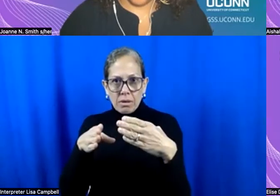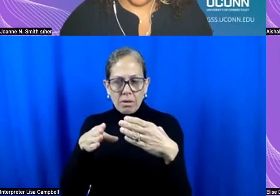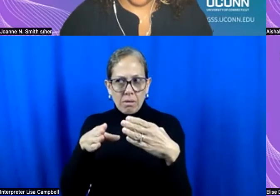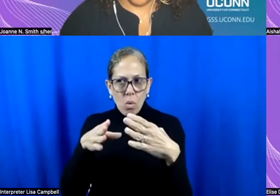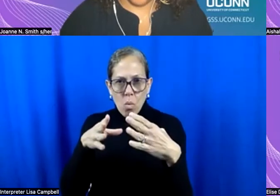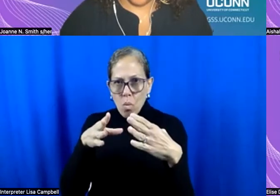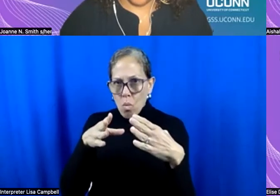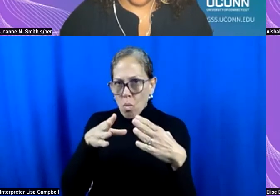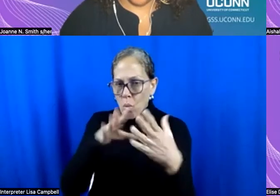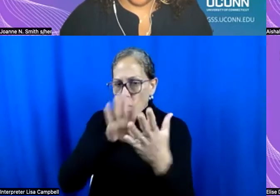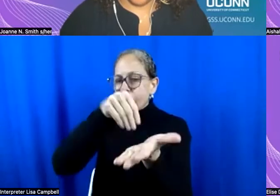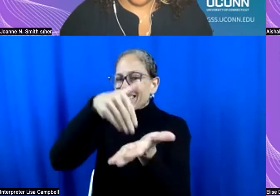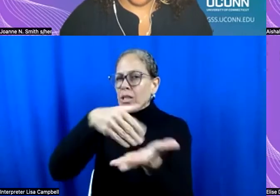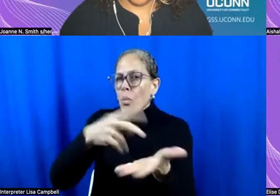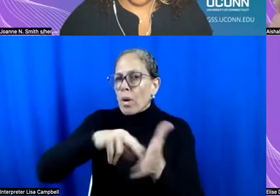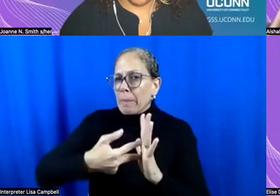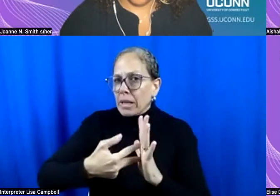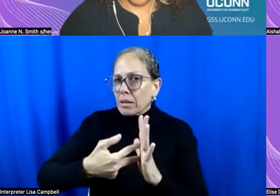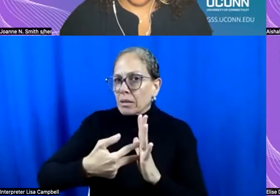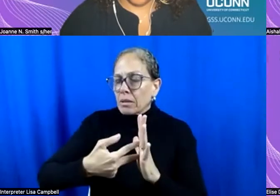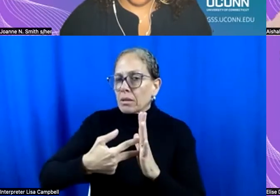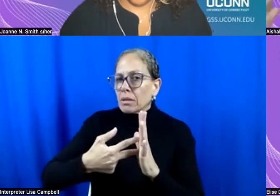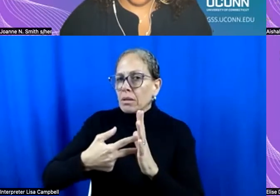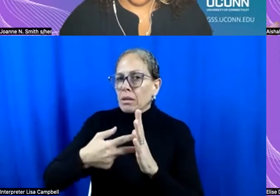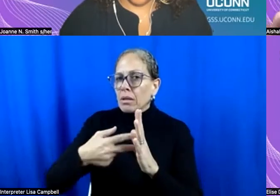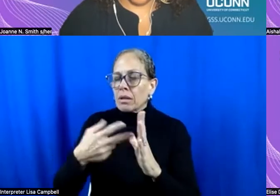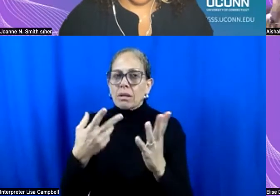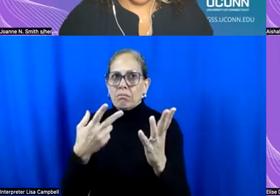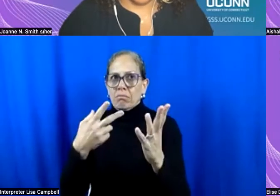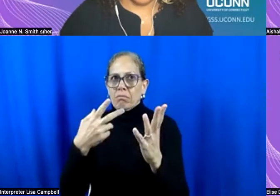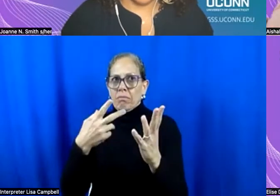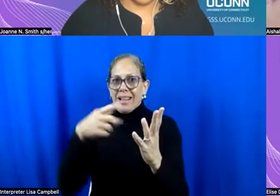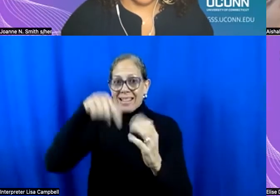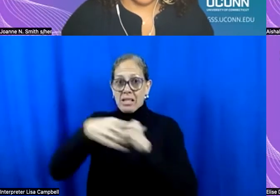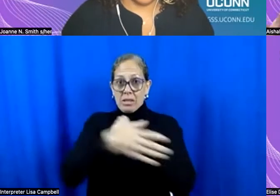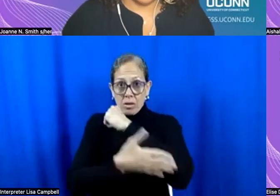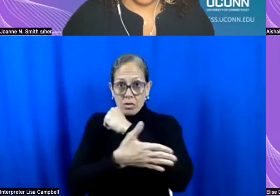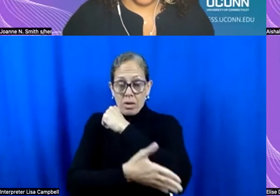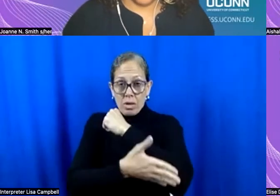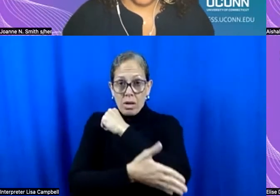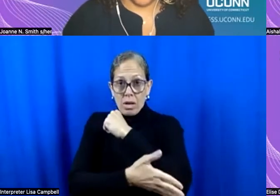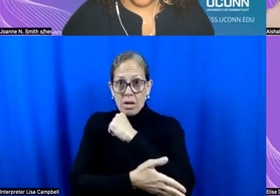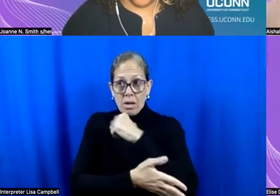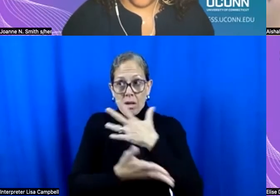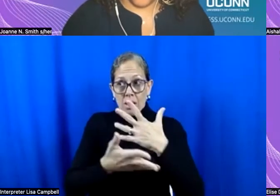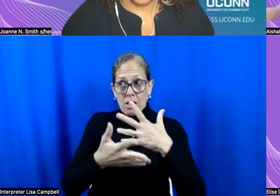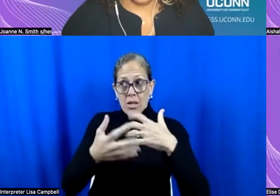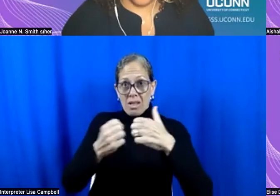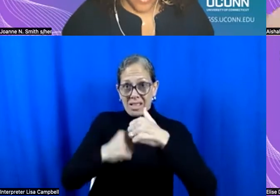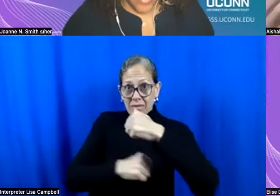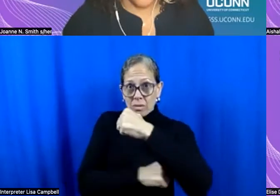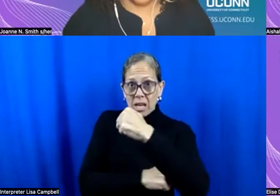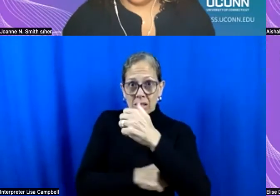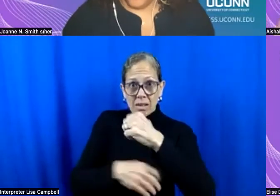what is the center, and to recognize, particularly in this country, when we think about the foundation of this country on